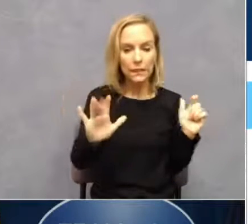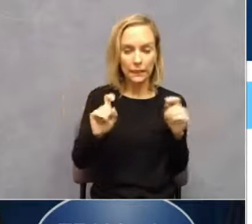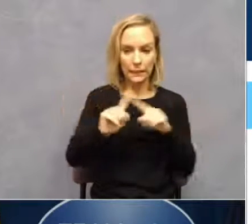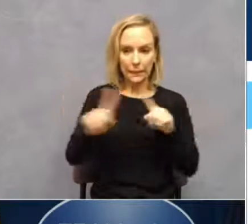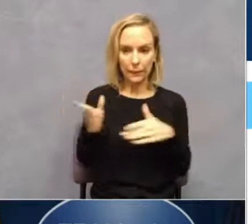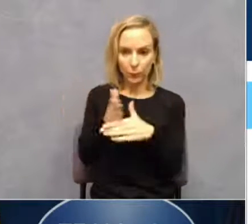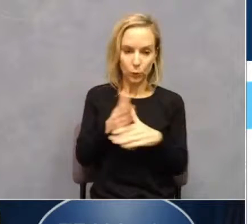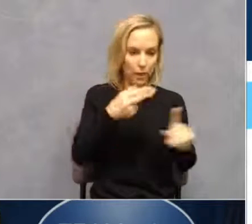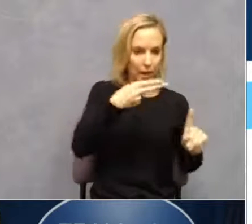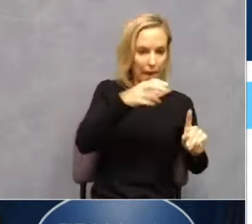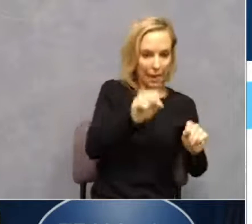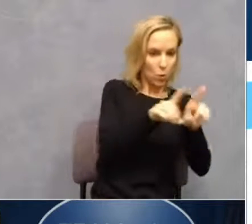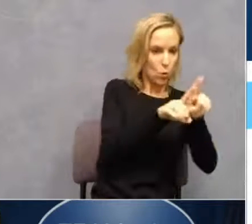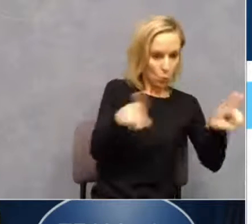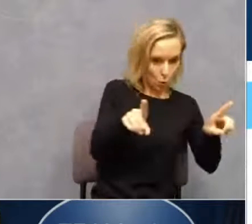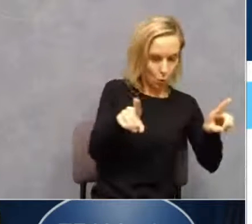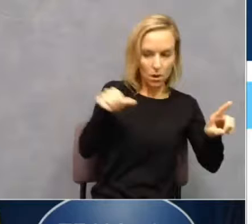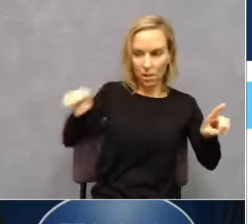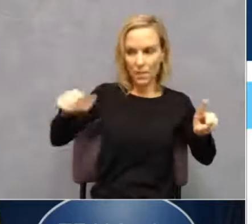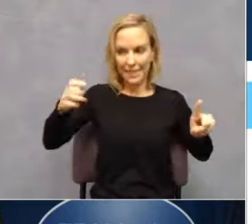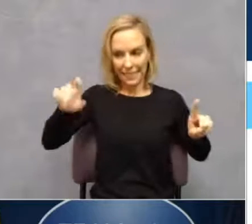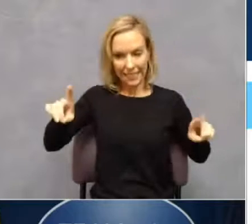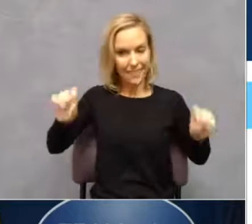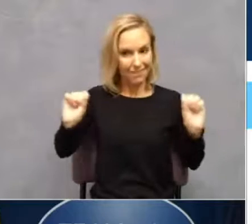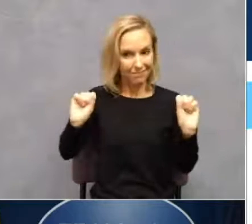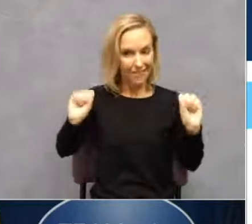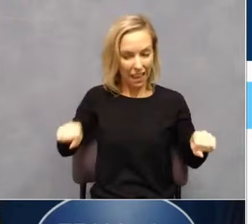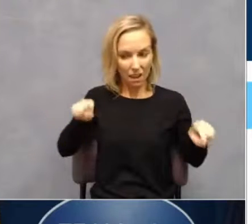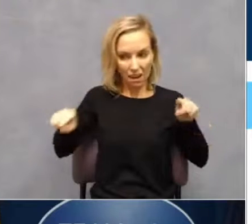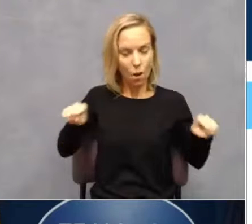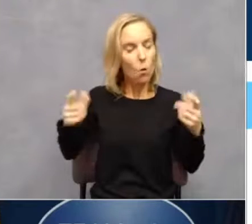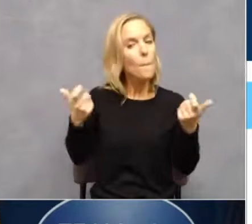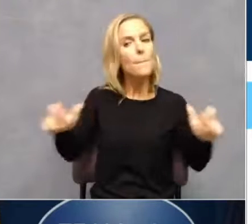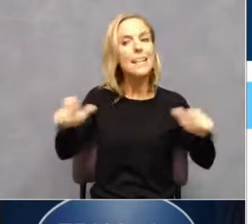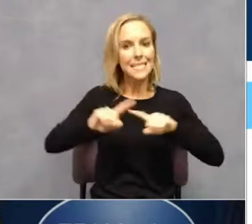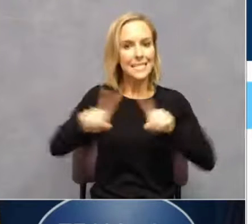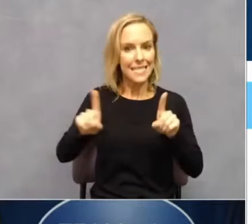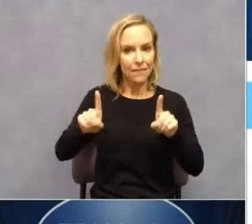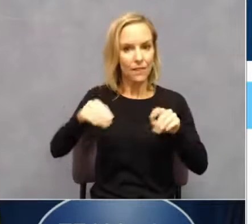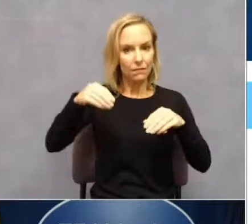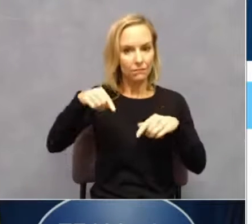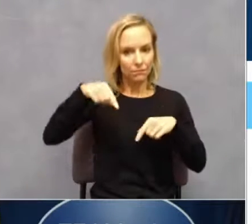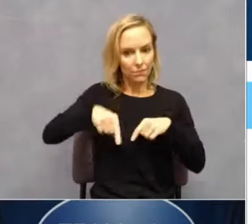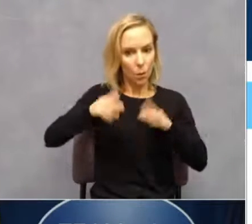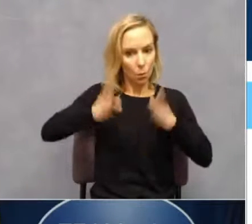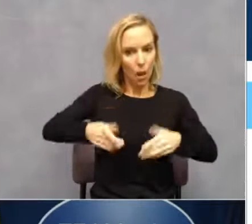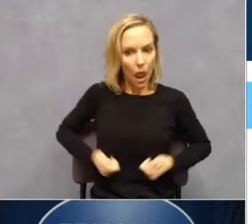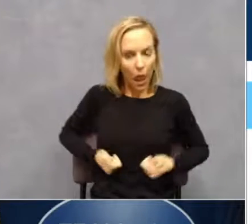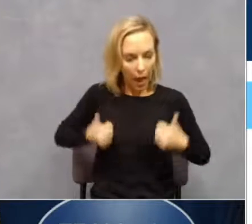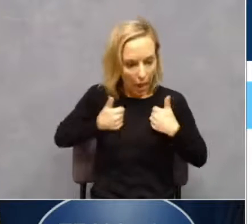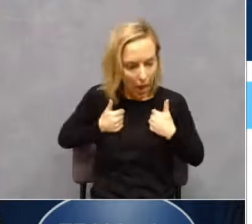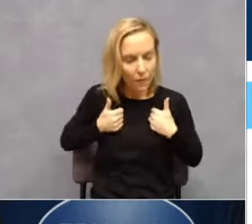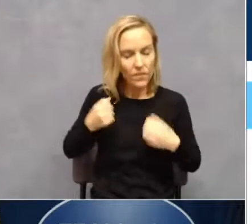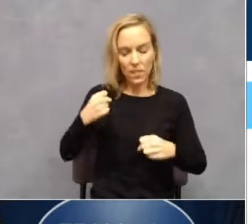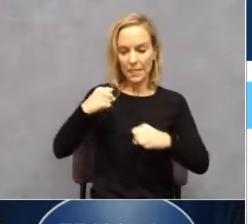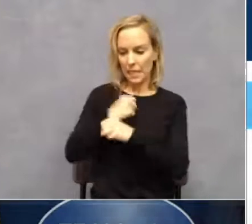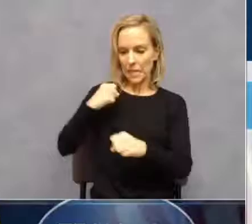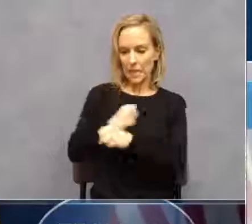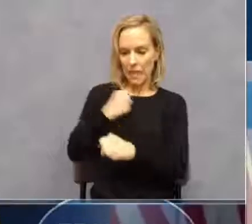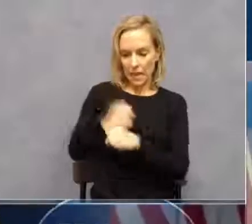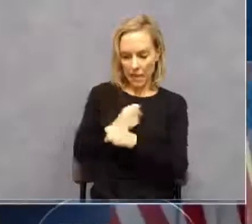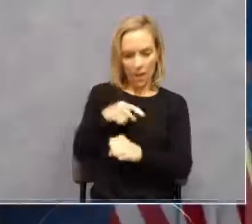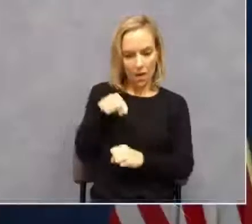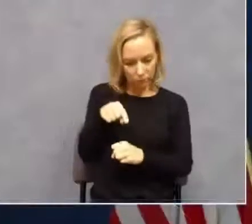school diploma or a GED can make a very big difference in a person's life. Stats tell us that people who earn